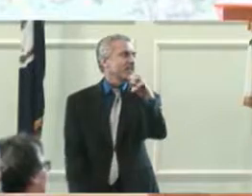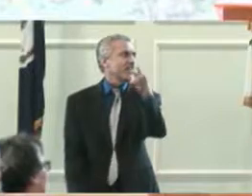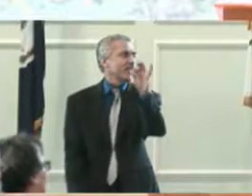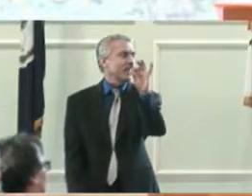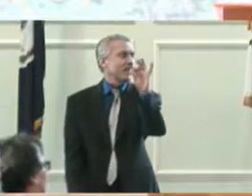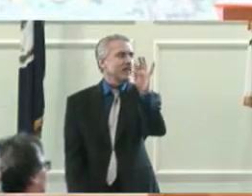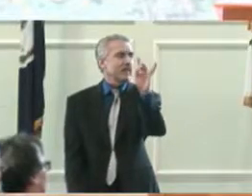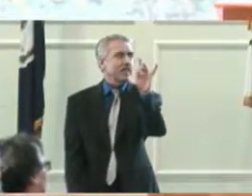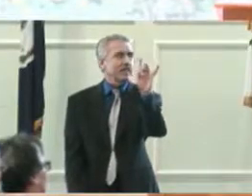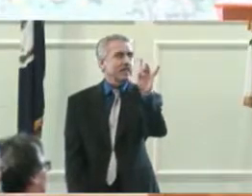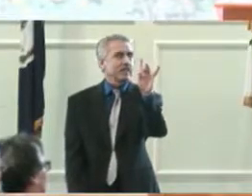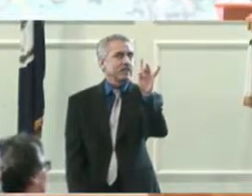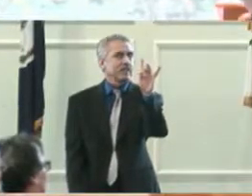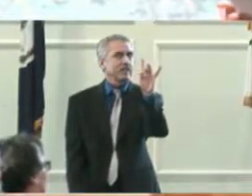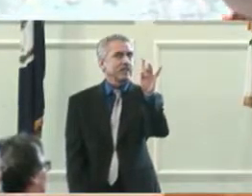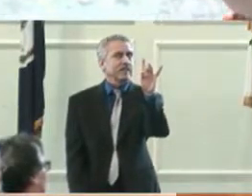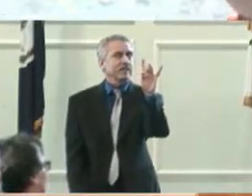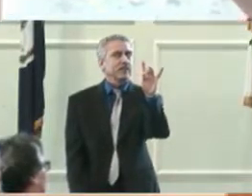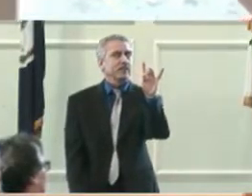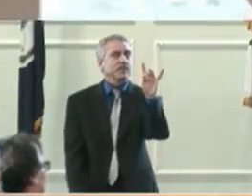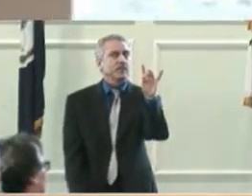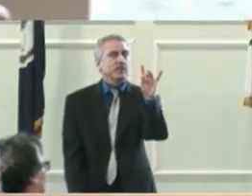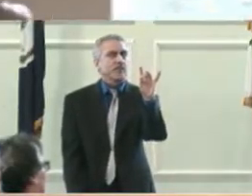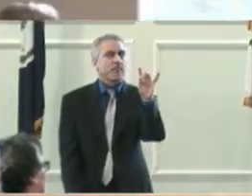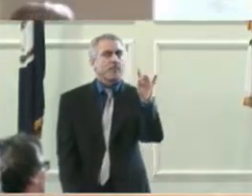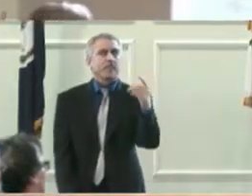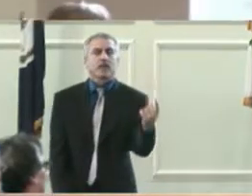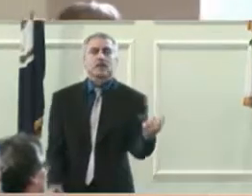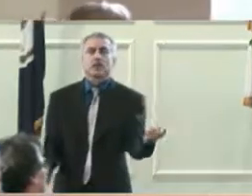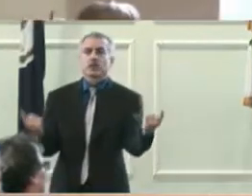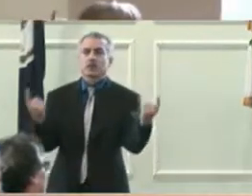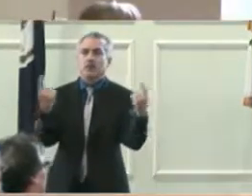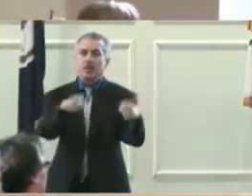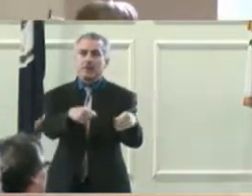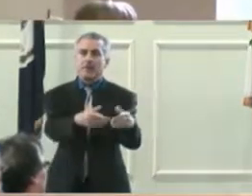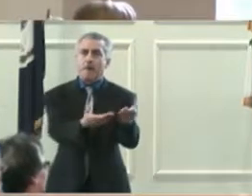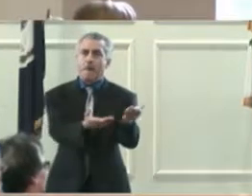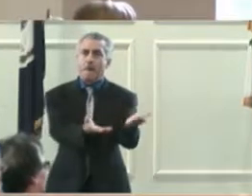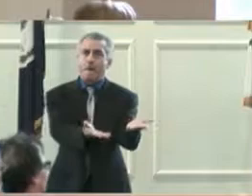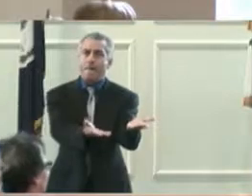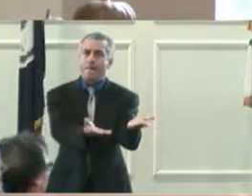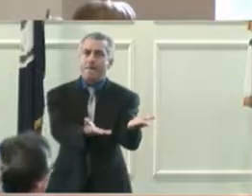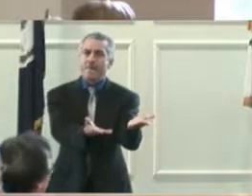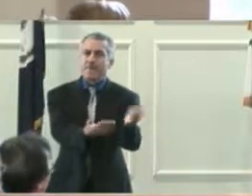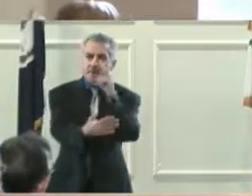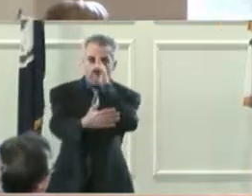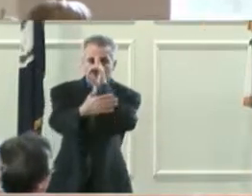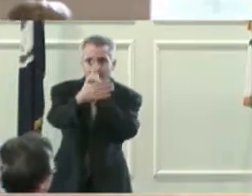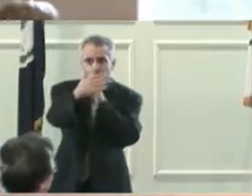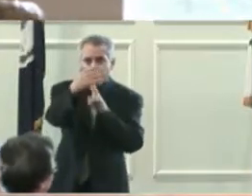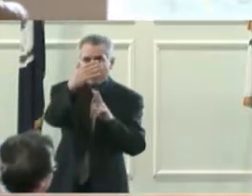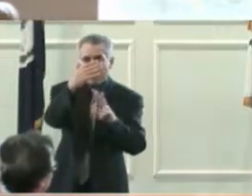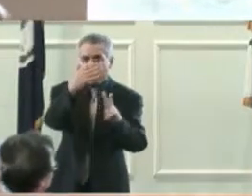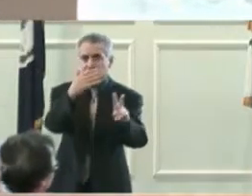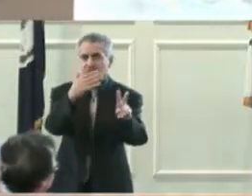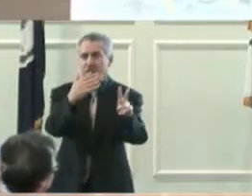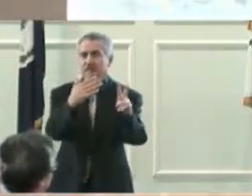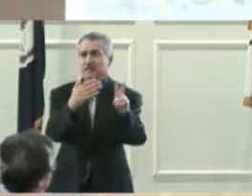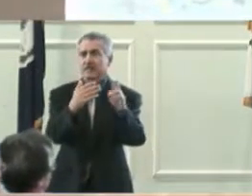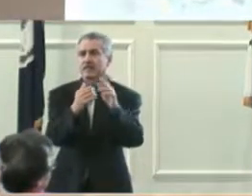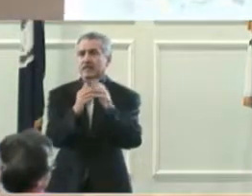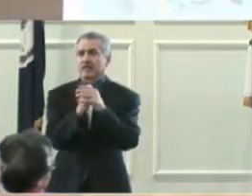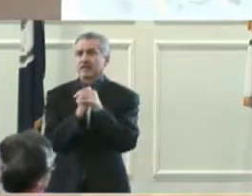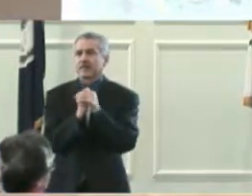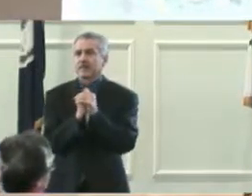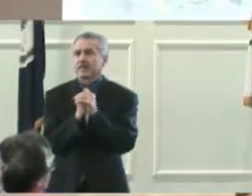for 1,260 years, this was going to take place. That's that prophecy. What about the